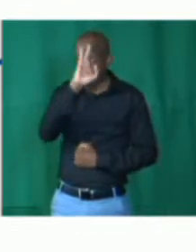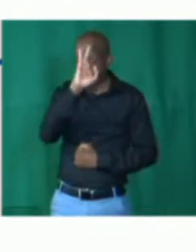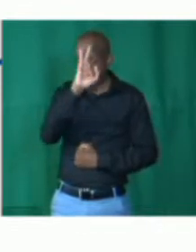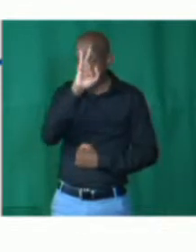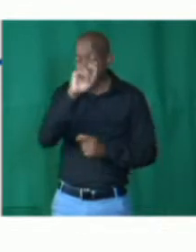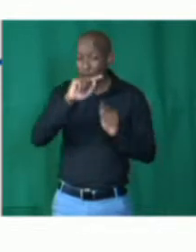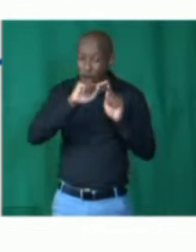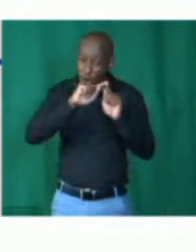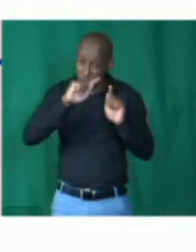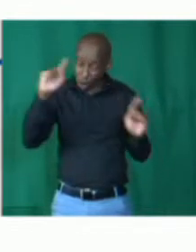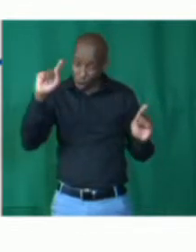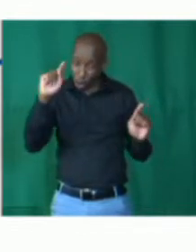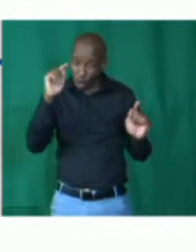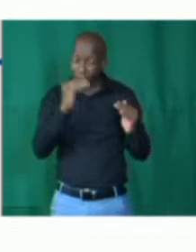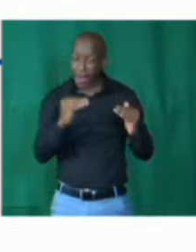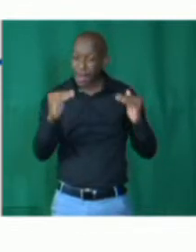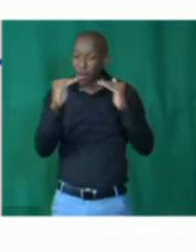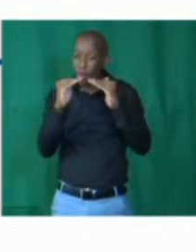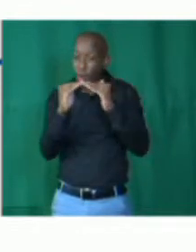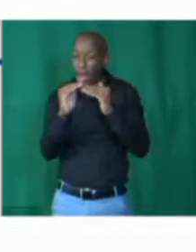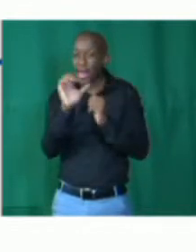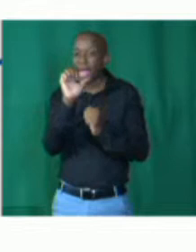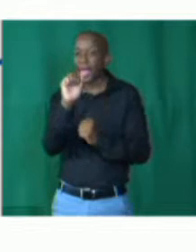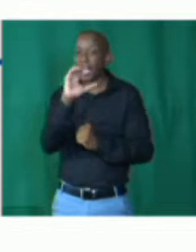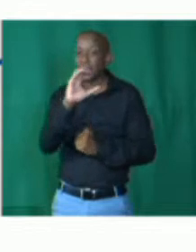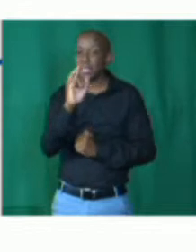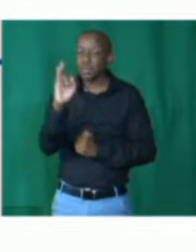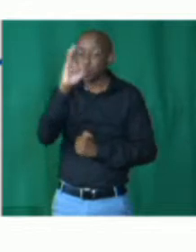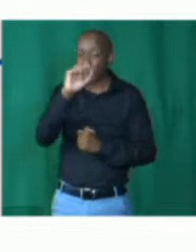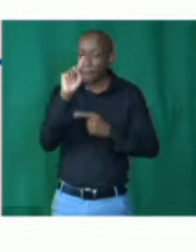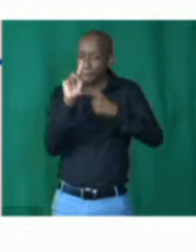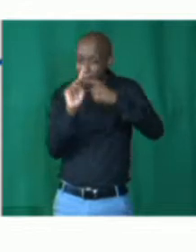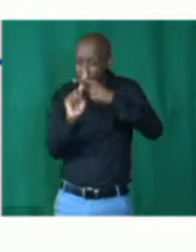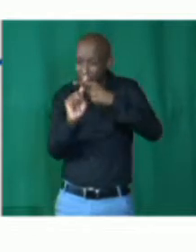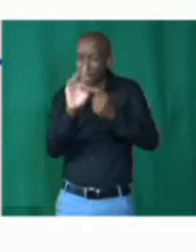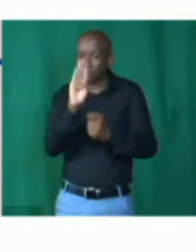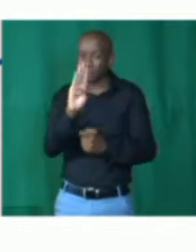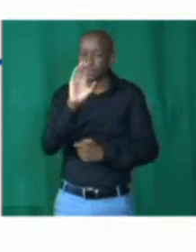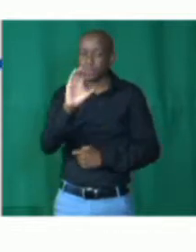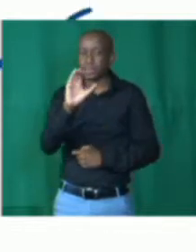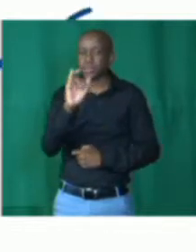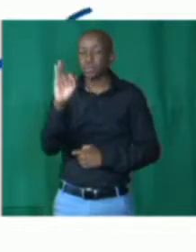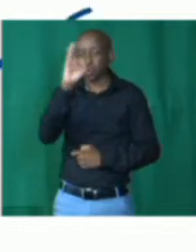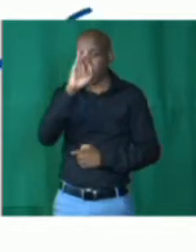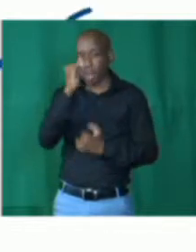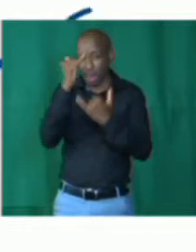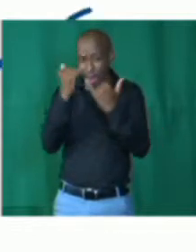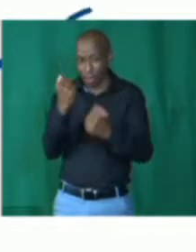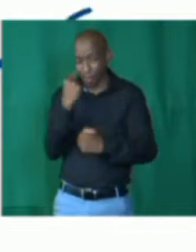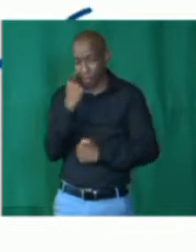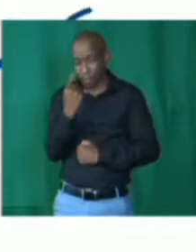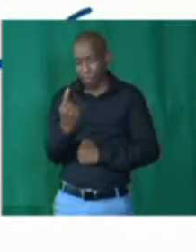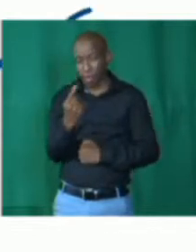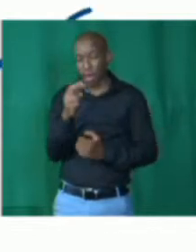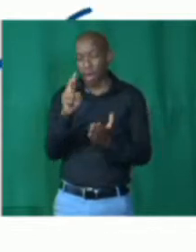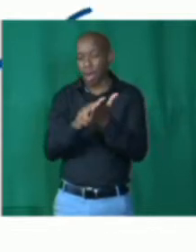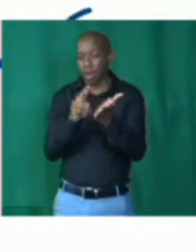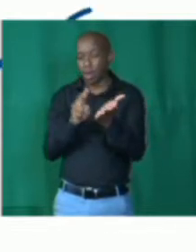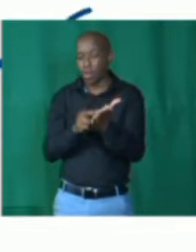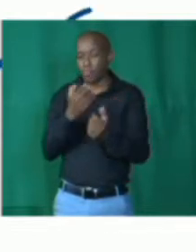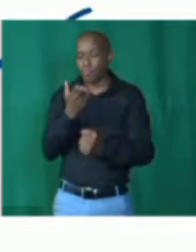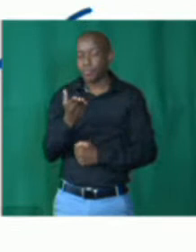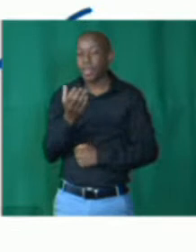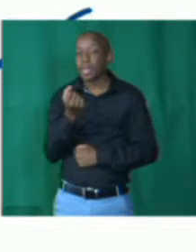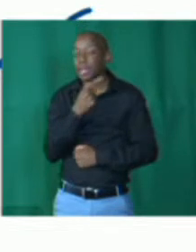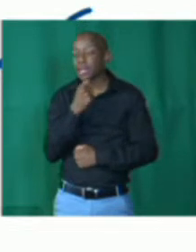to this AC squared plus BC what? Squared plus this BC squared. So we